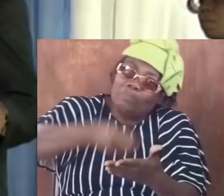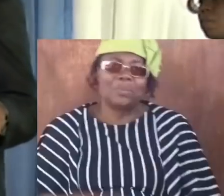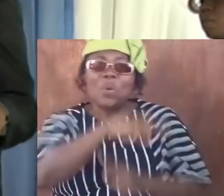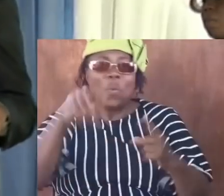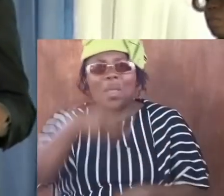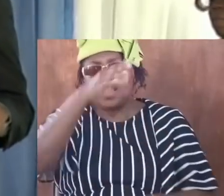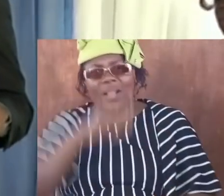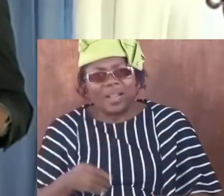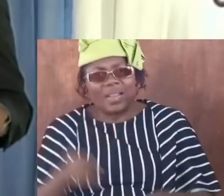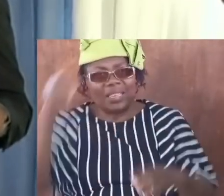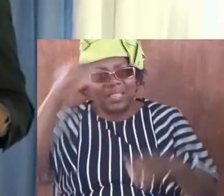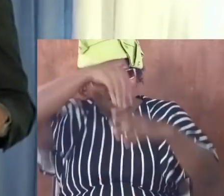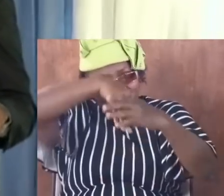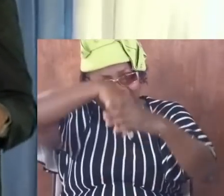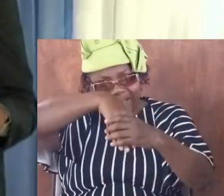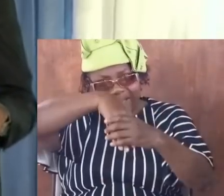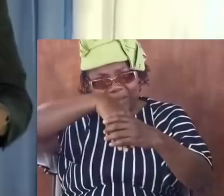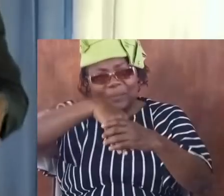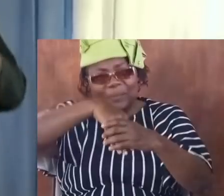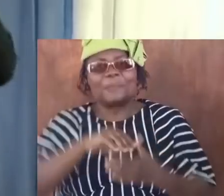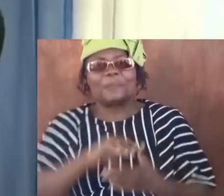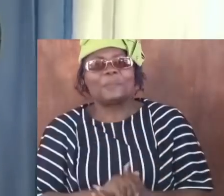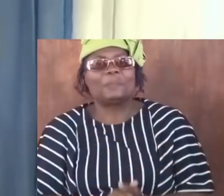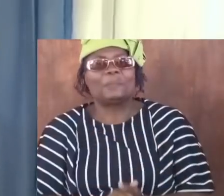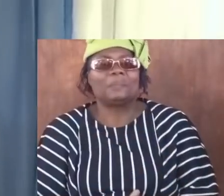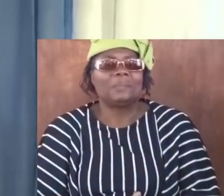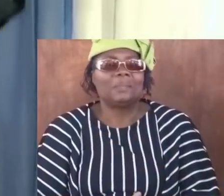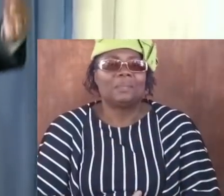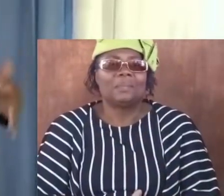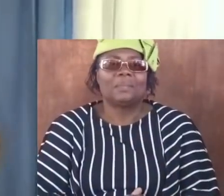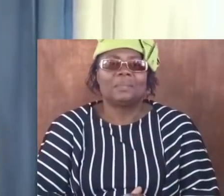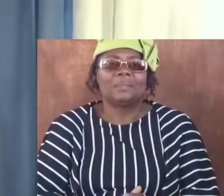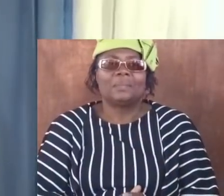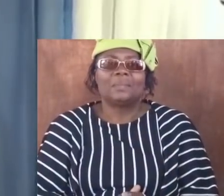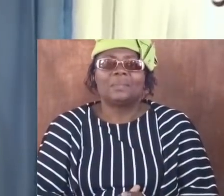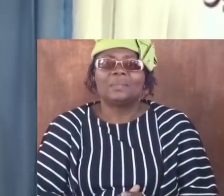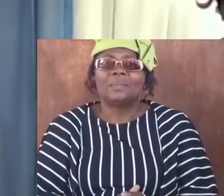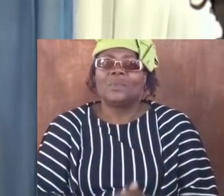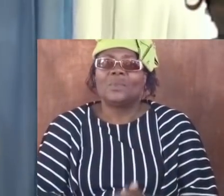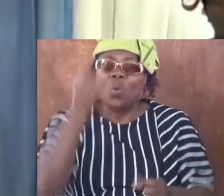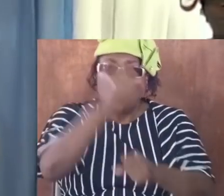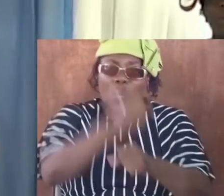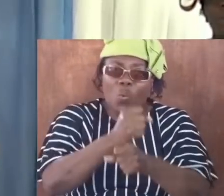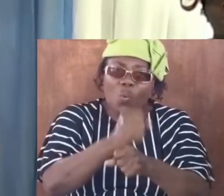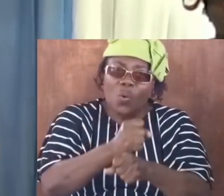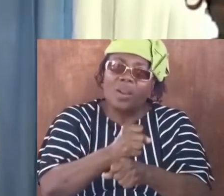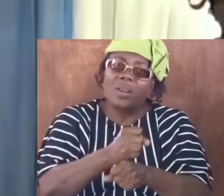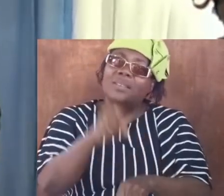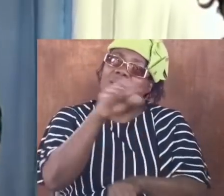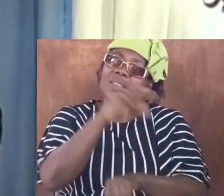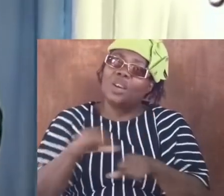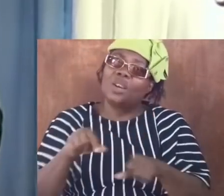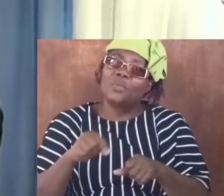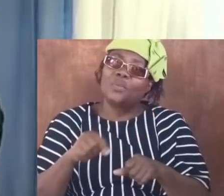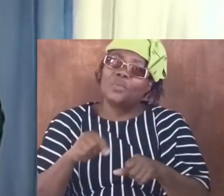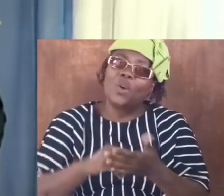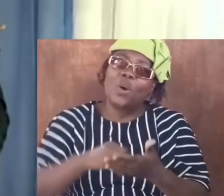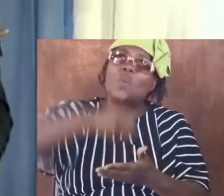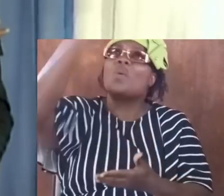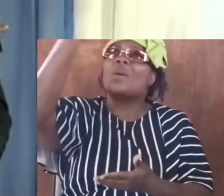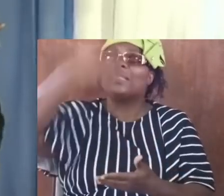God is in it. And I hear the writer move on and say, labor not for wealth or